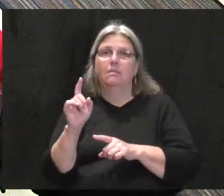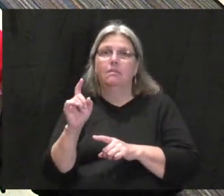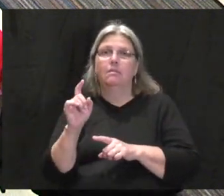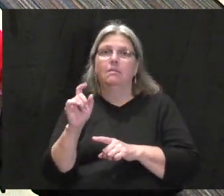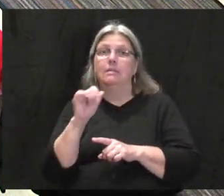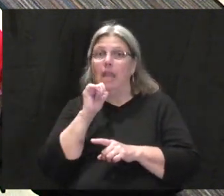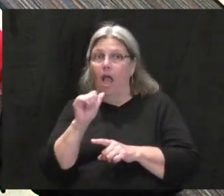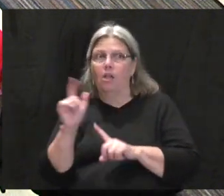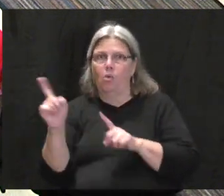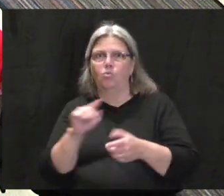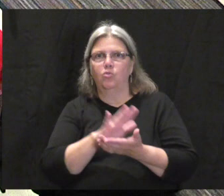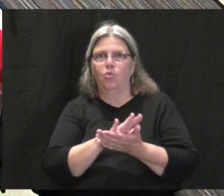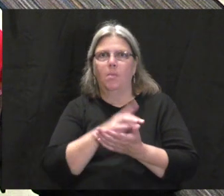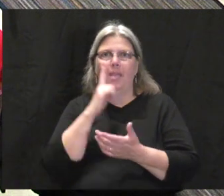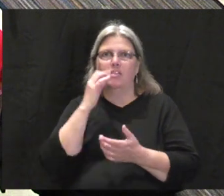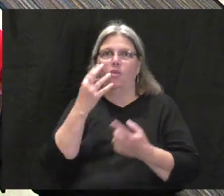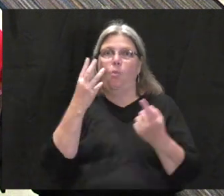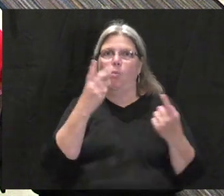Sure.